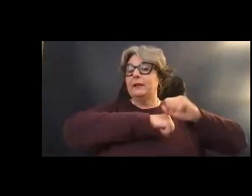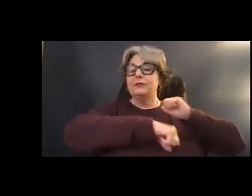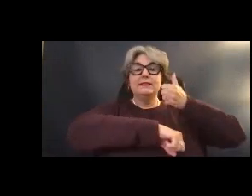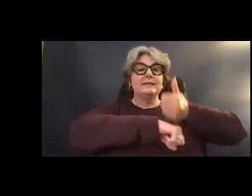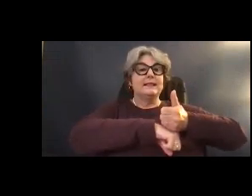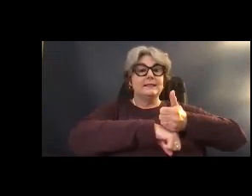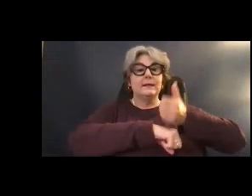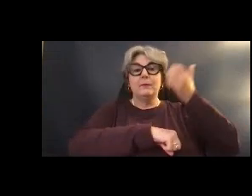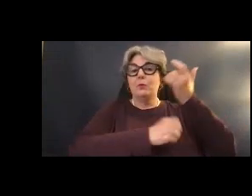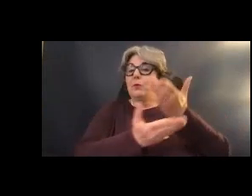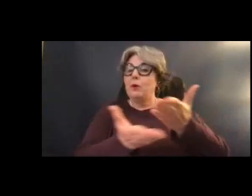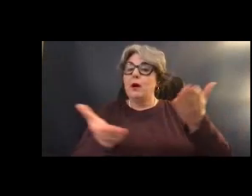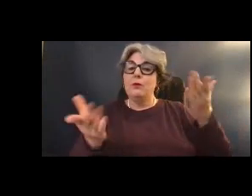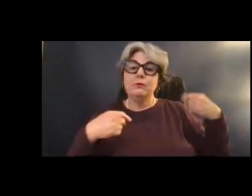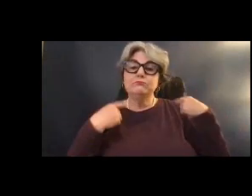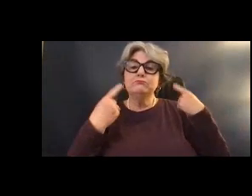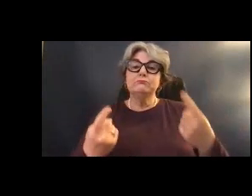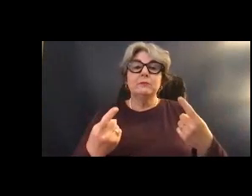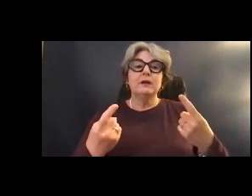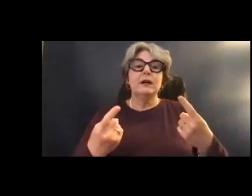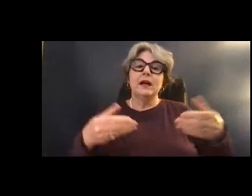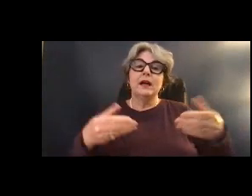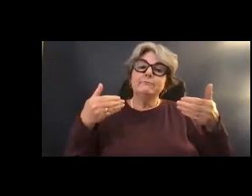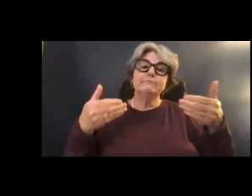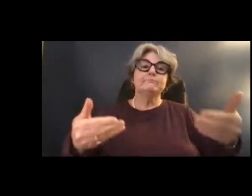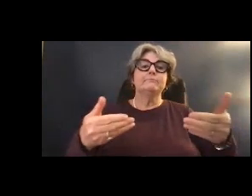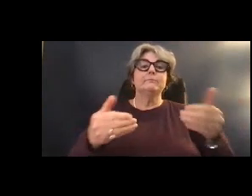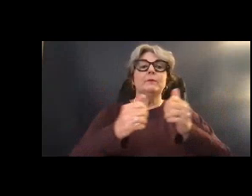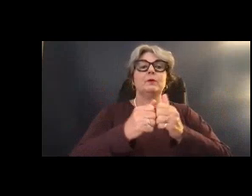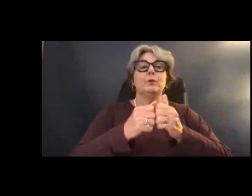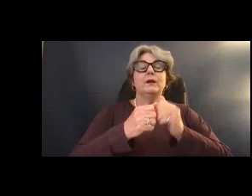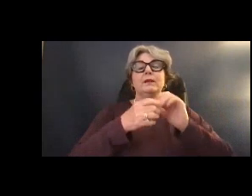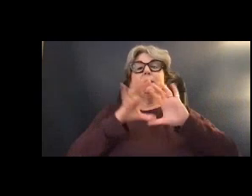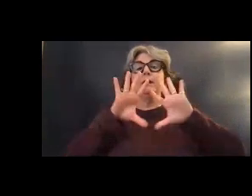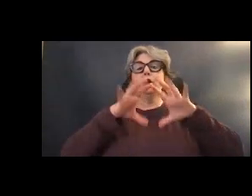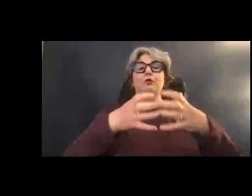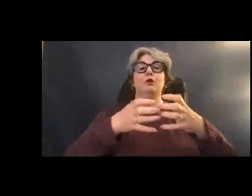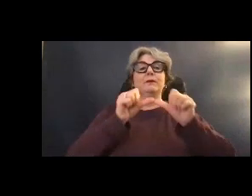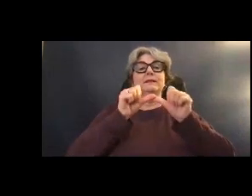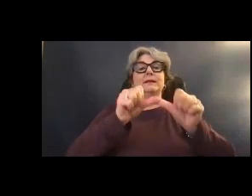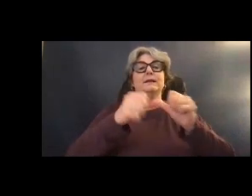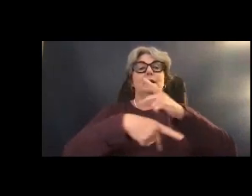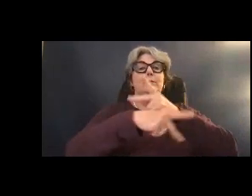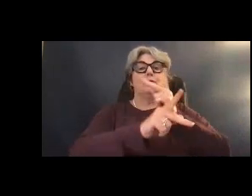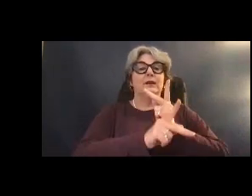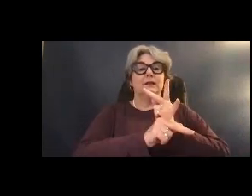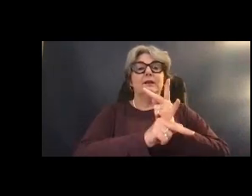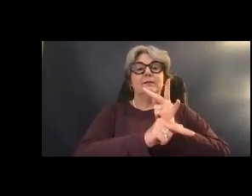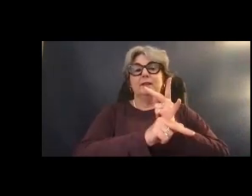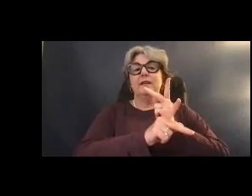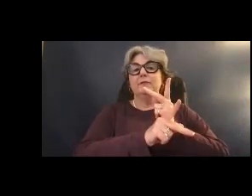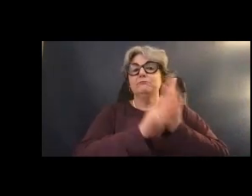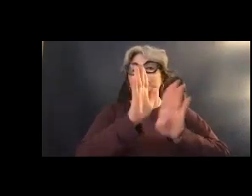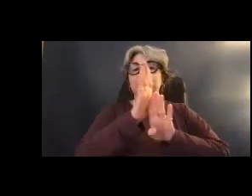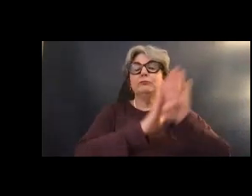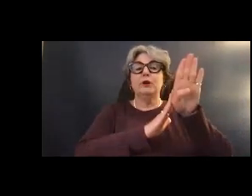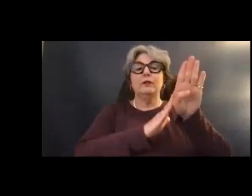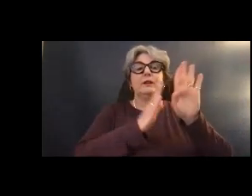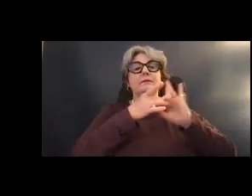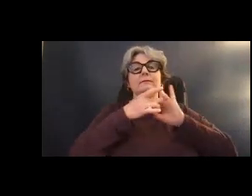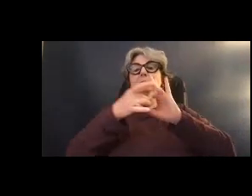why we had stepped forward with a coalition on sustainable productivity growth. The coalition